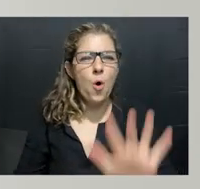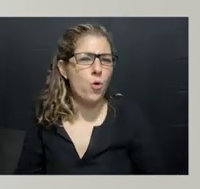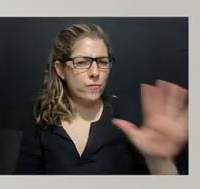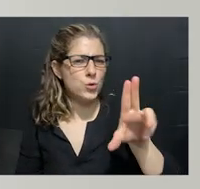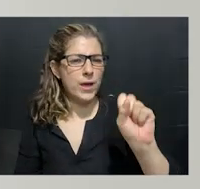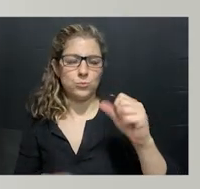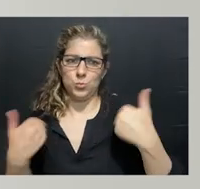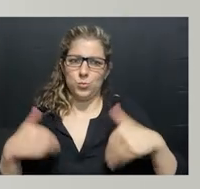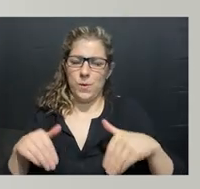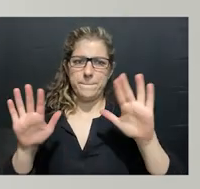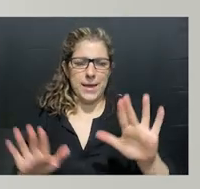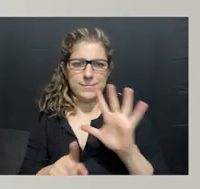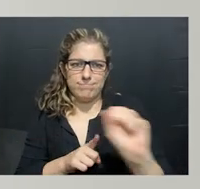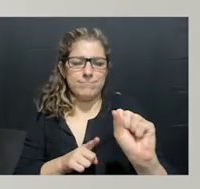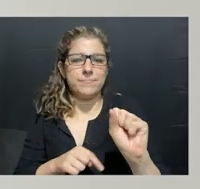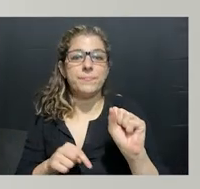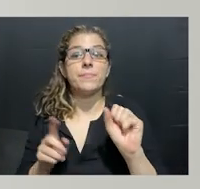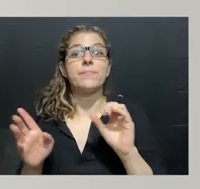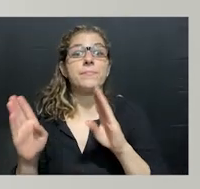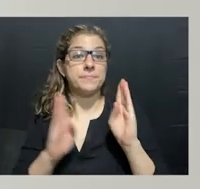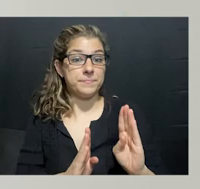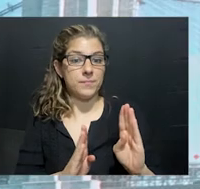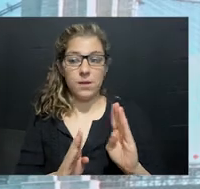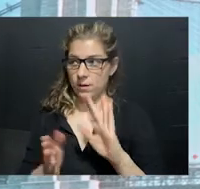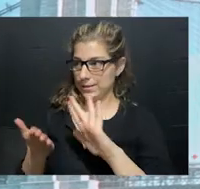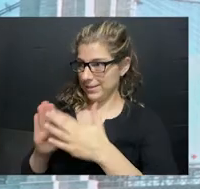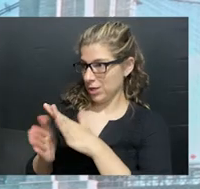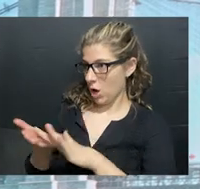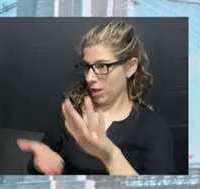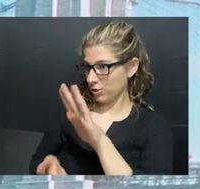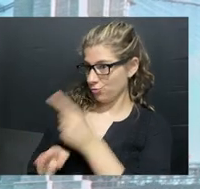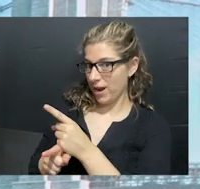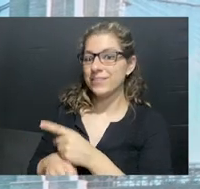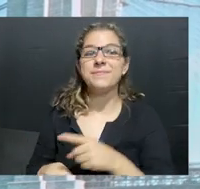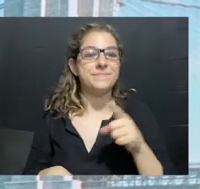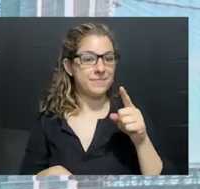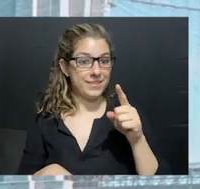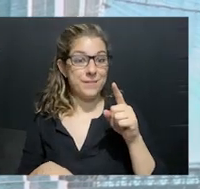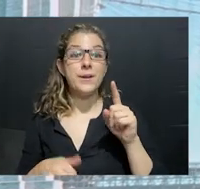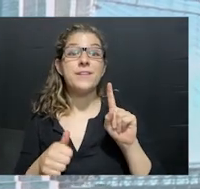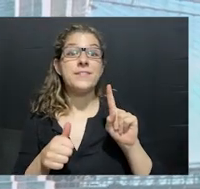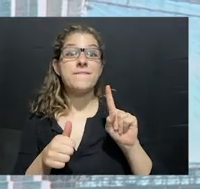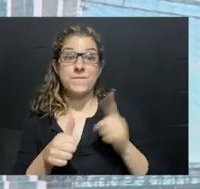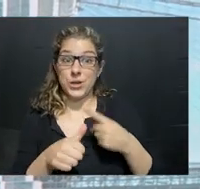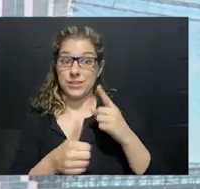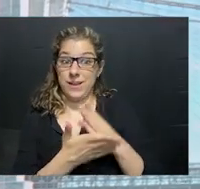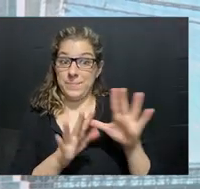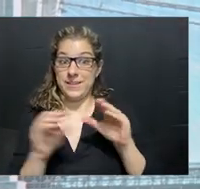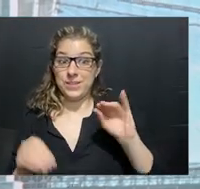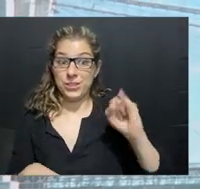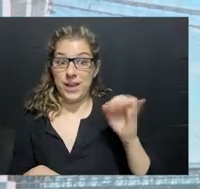was really quite extraordinary. Subsequent to that, I went to City College. Yeah, absolutely. But his first stop after leaving